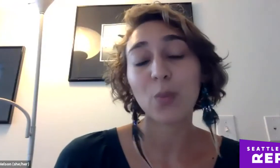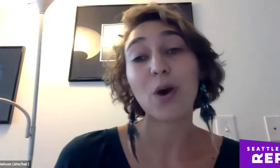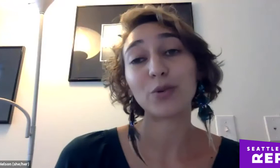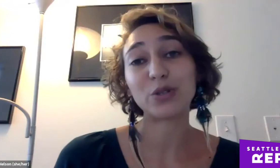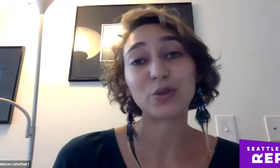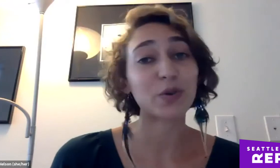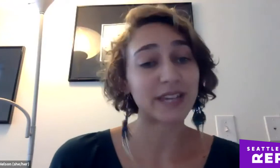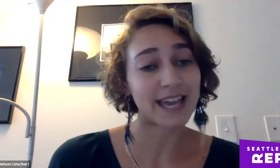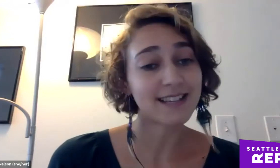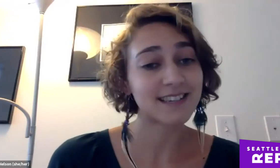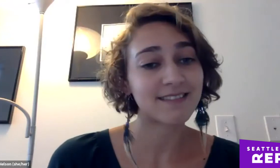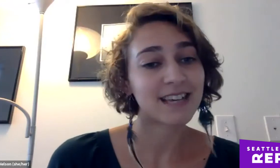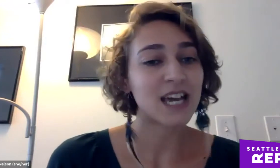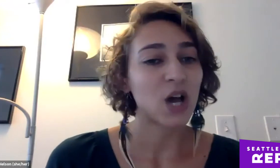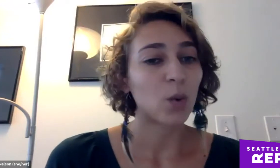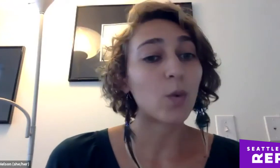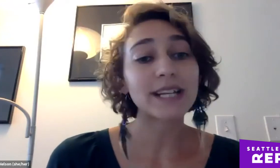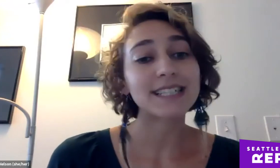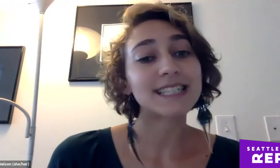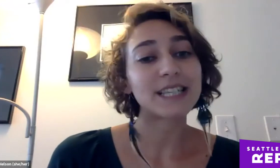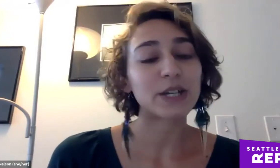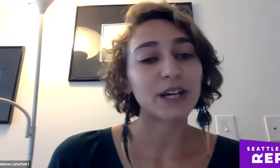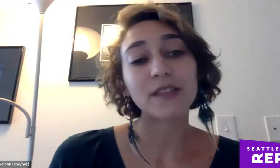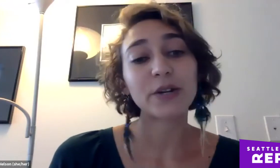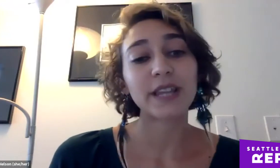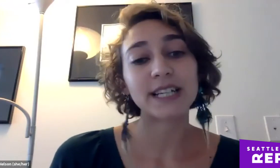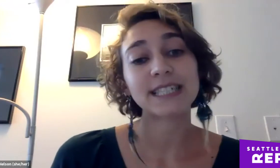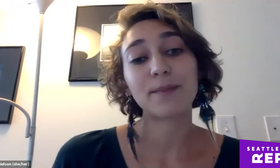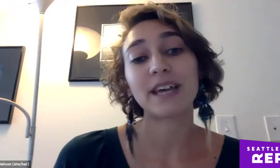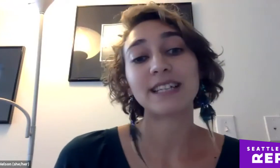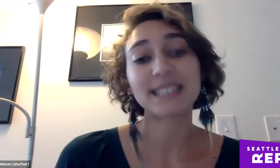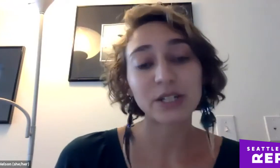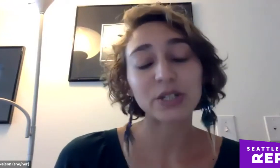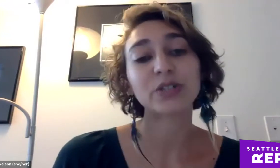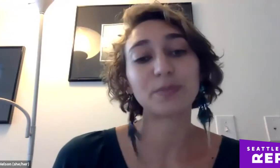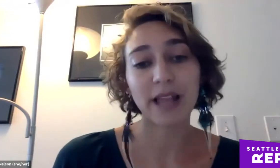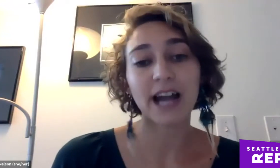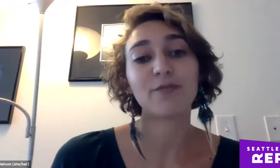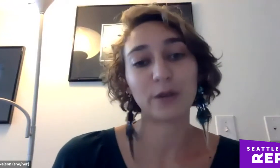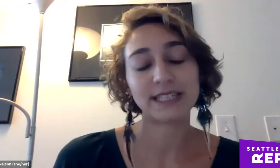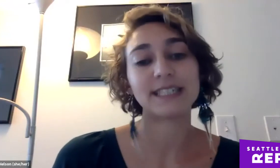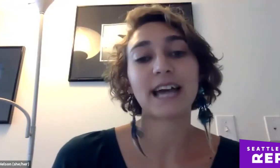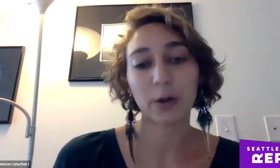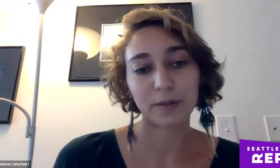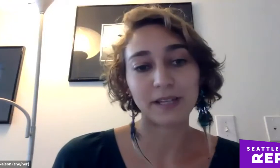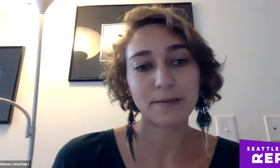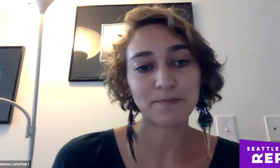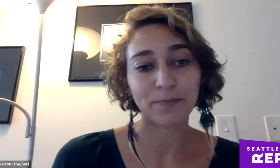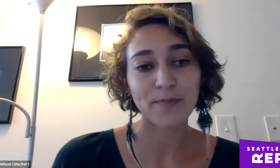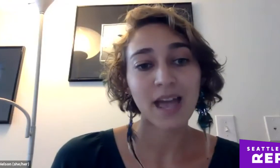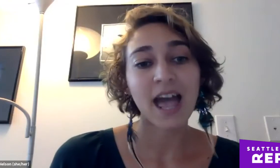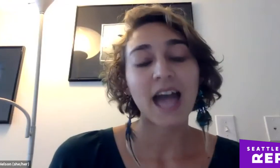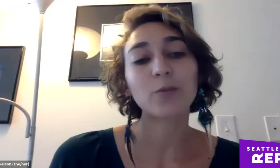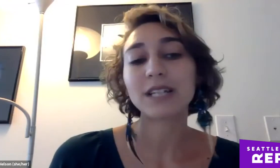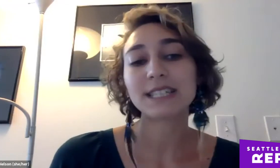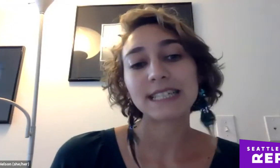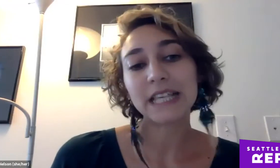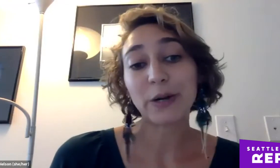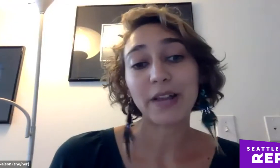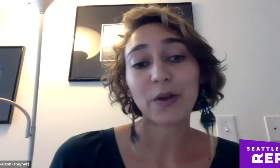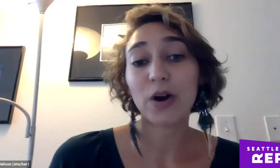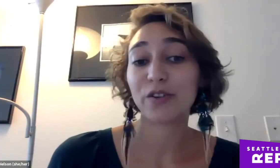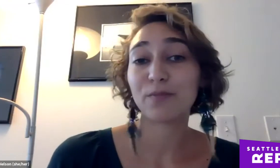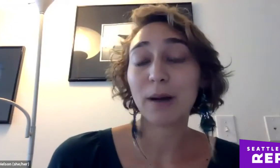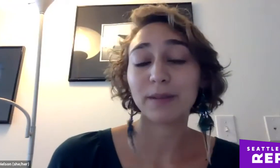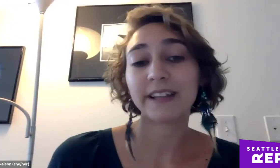landscape, what would you create? What is a theater landscape that centers Black voices equitably? And what does